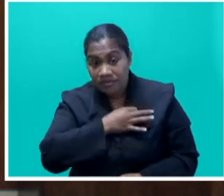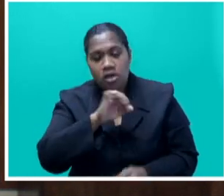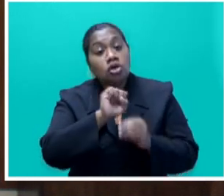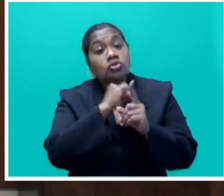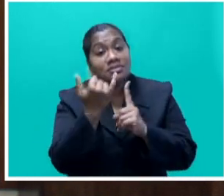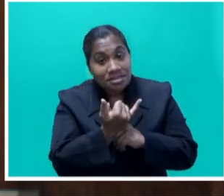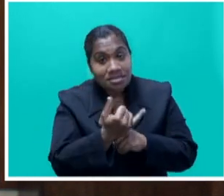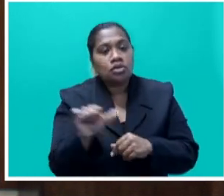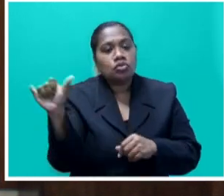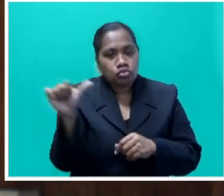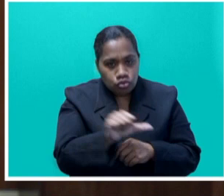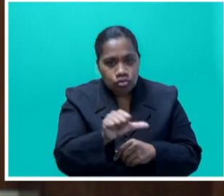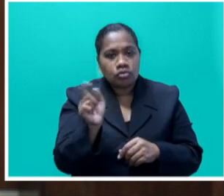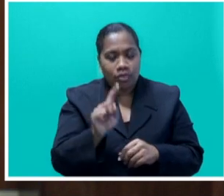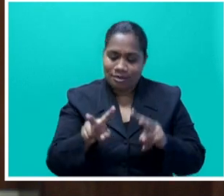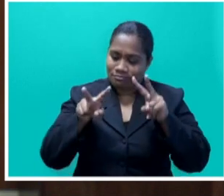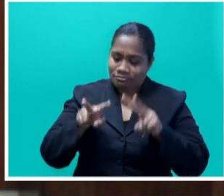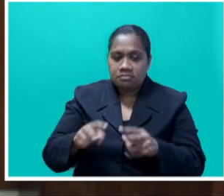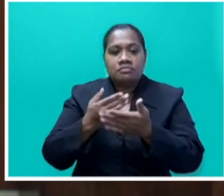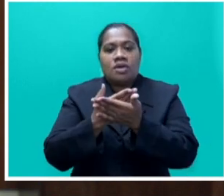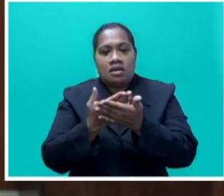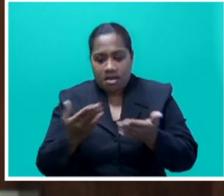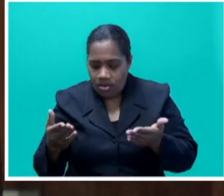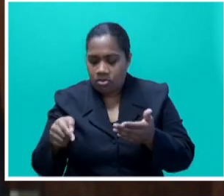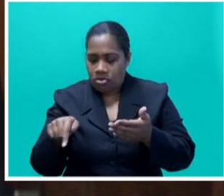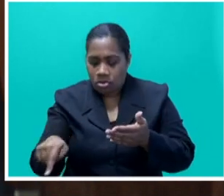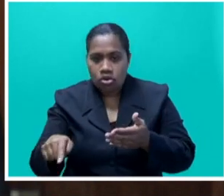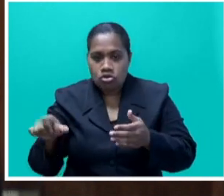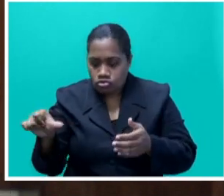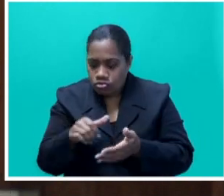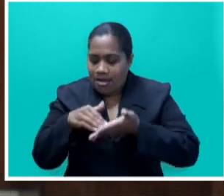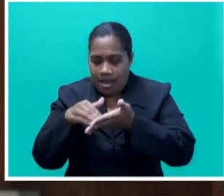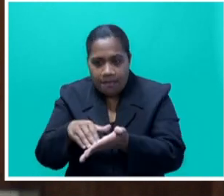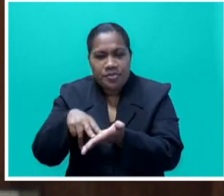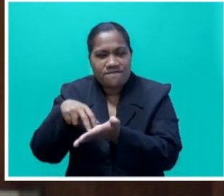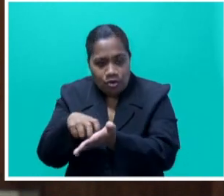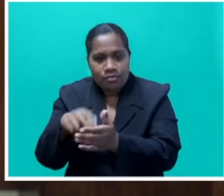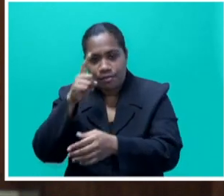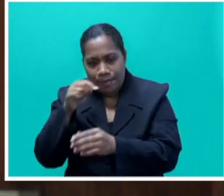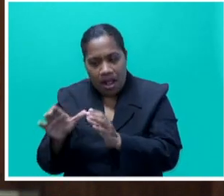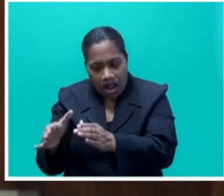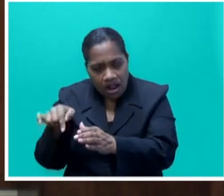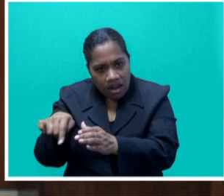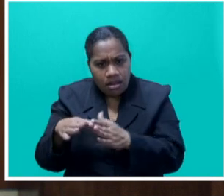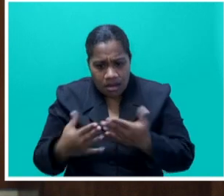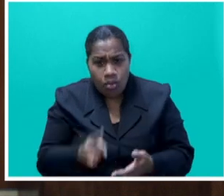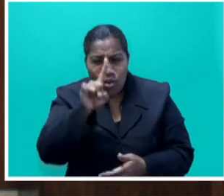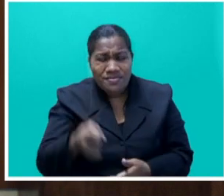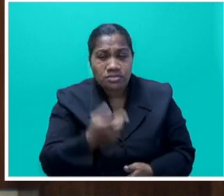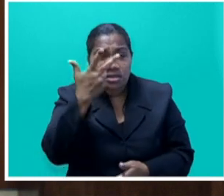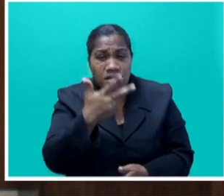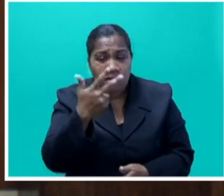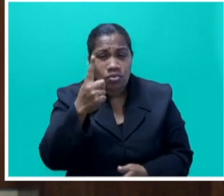be judged by how it treats its vulnerable people. And here we have an example of 182 people who